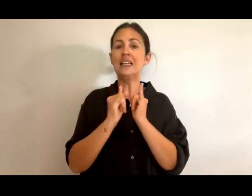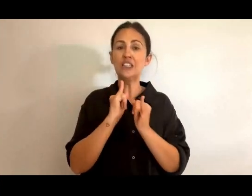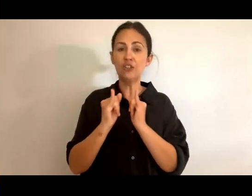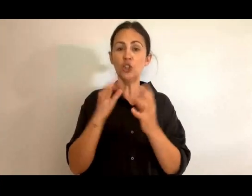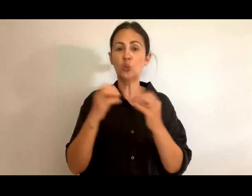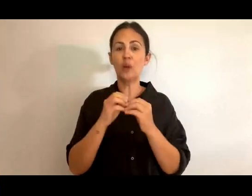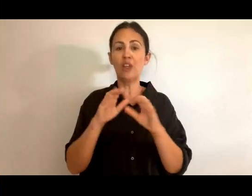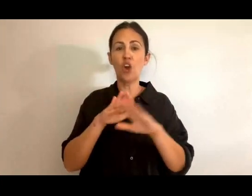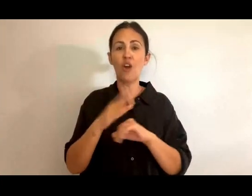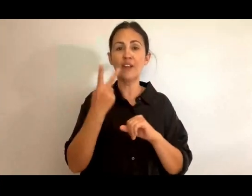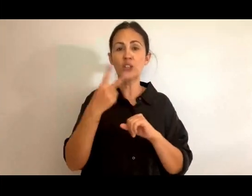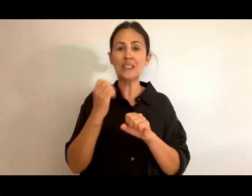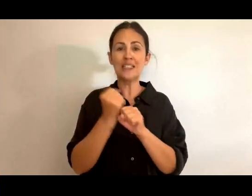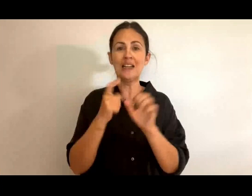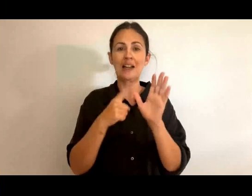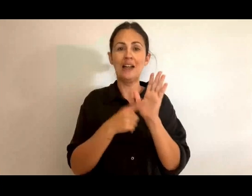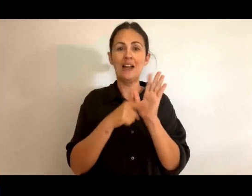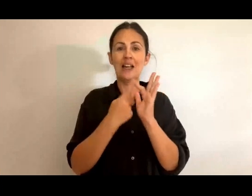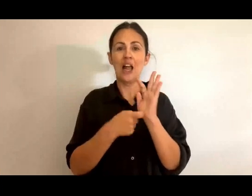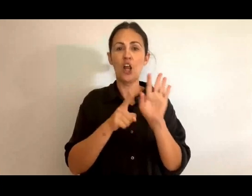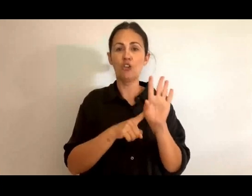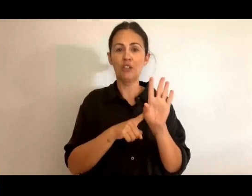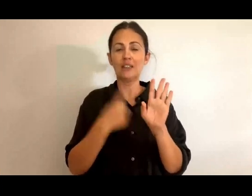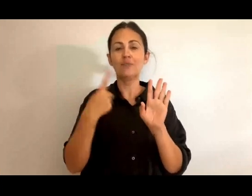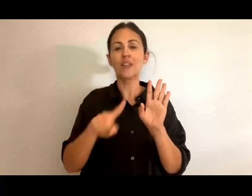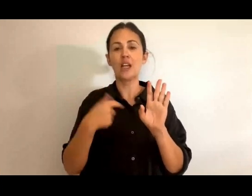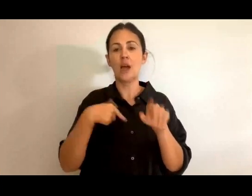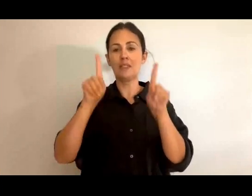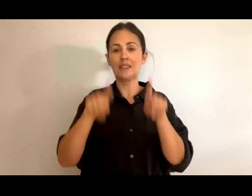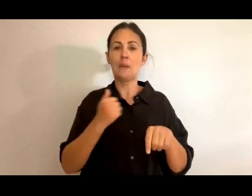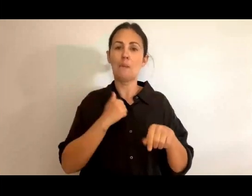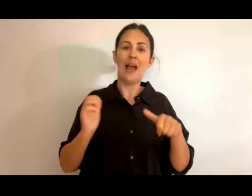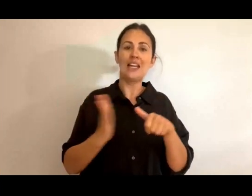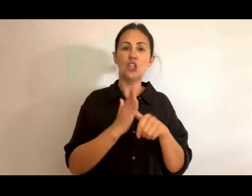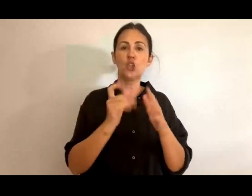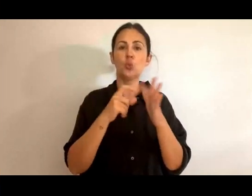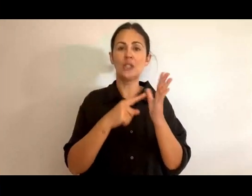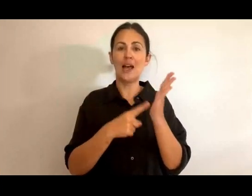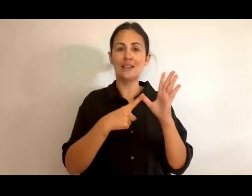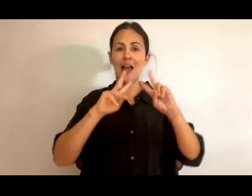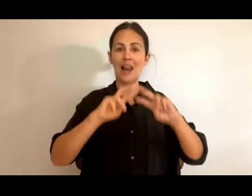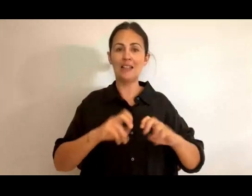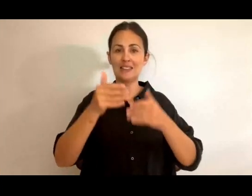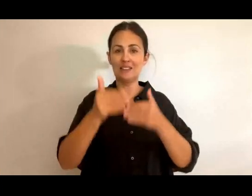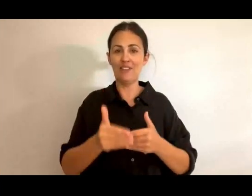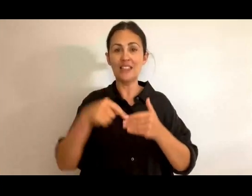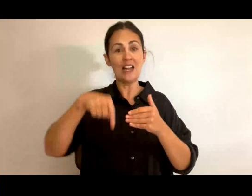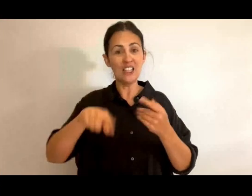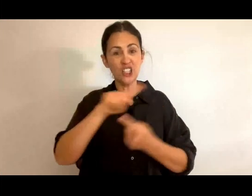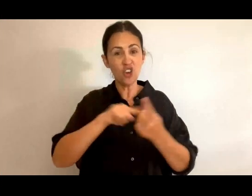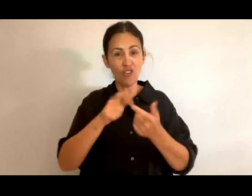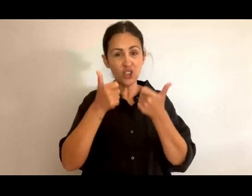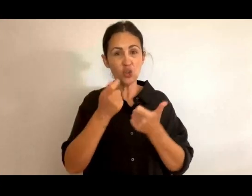and I'm beginning my initial data analysis phase. This conference is a good opportunity for me to touch on some